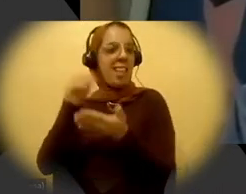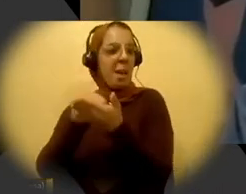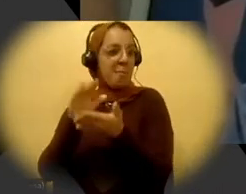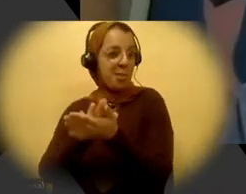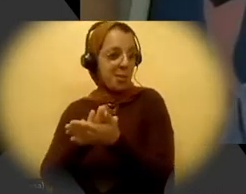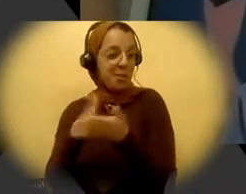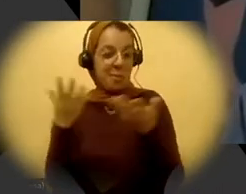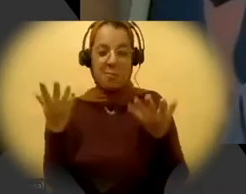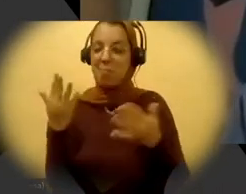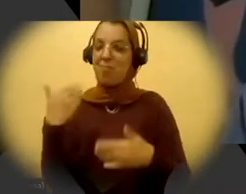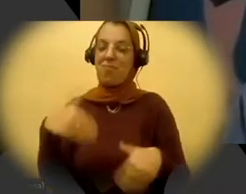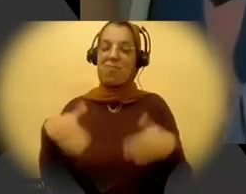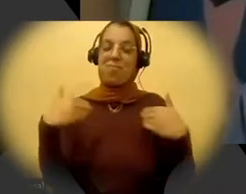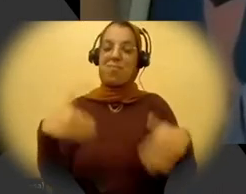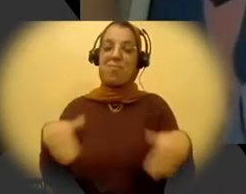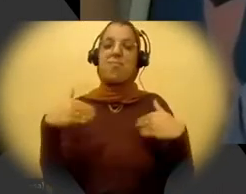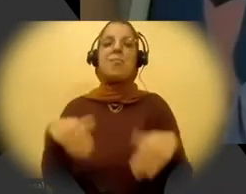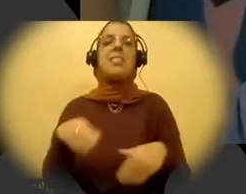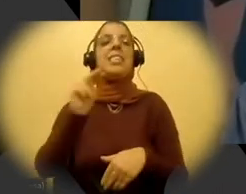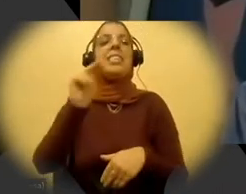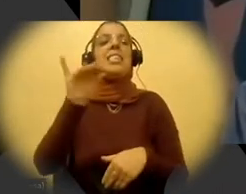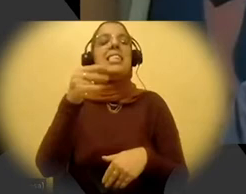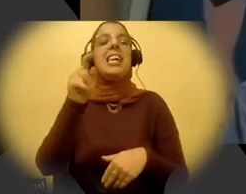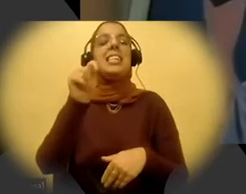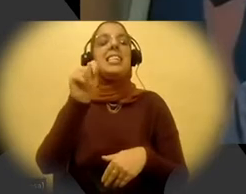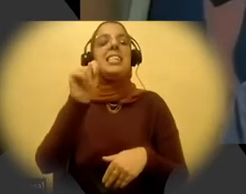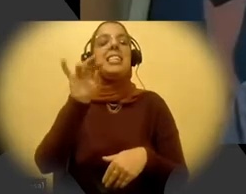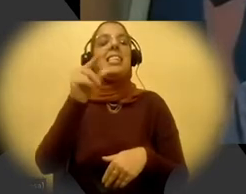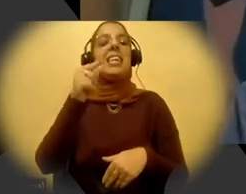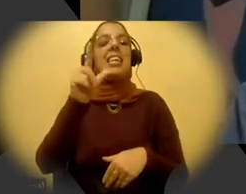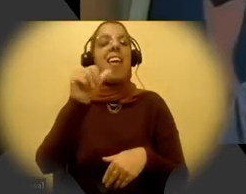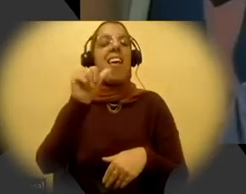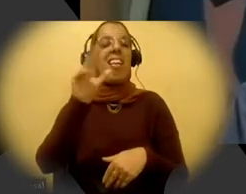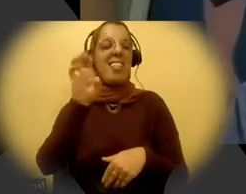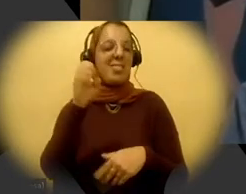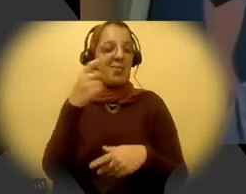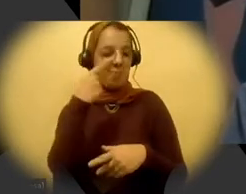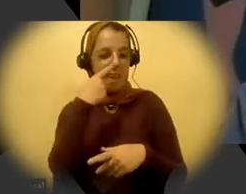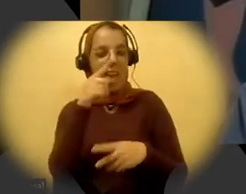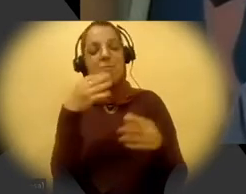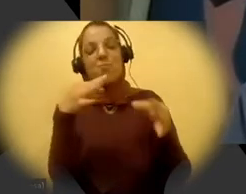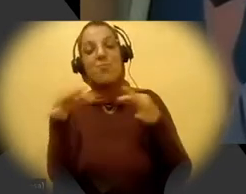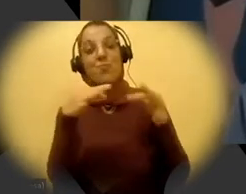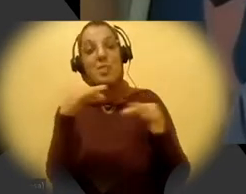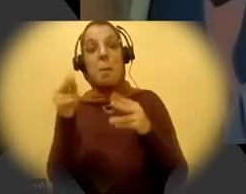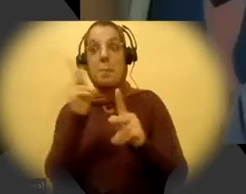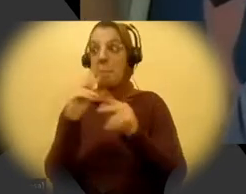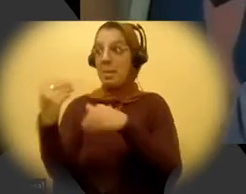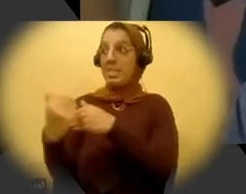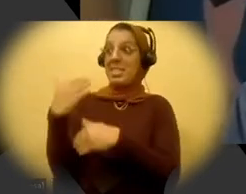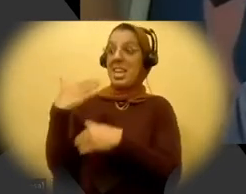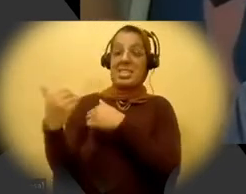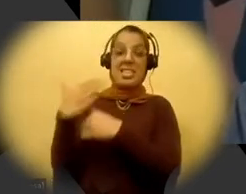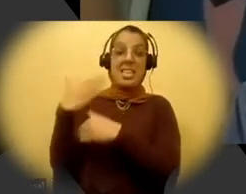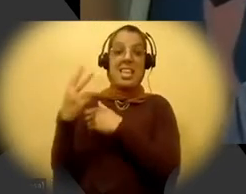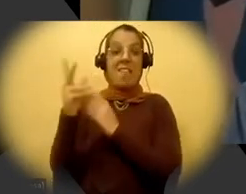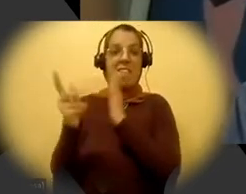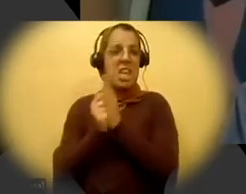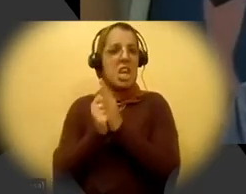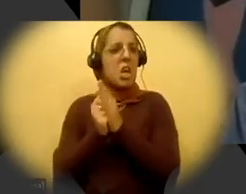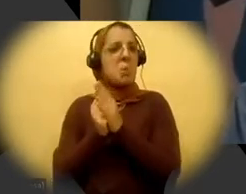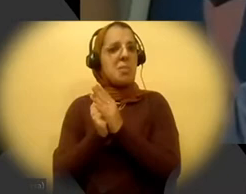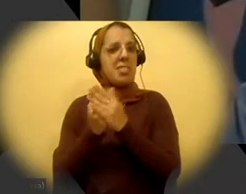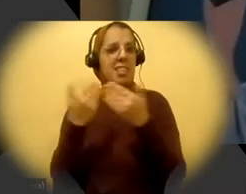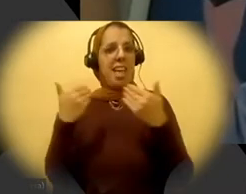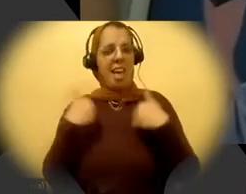Nightingale, do you want to talk a bit about the submissions? Like, what kind of, can you summarize, you know, the variety of videos? There's so many that we have. And just kind of